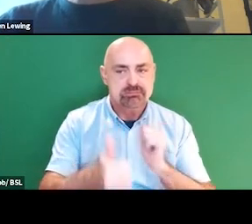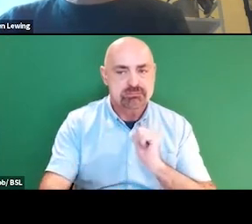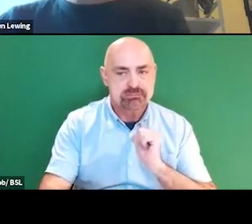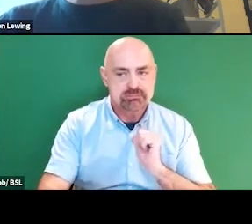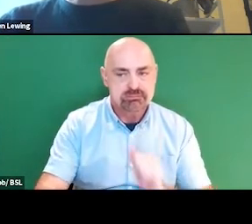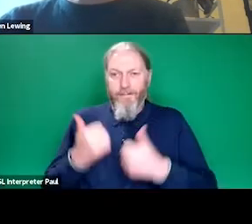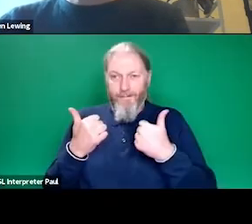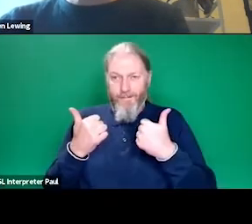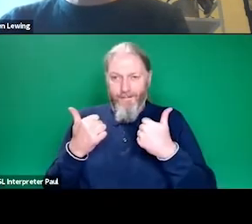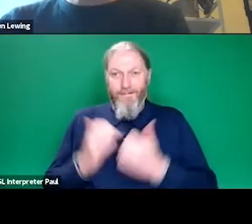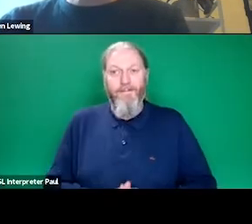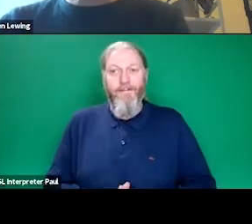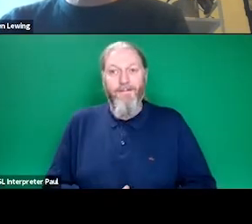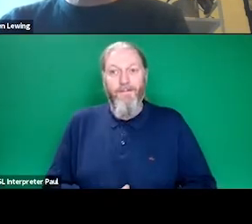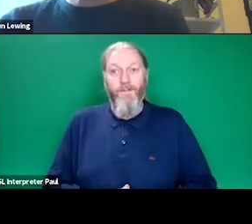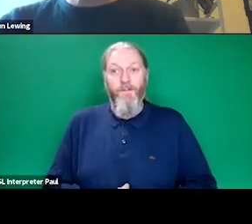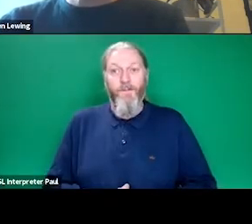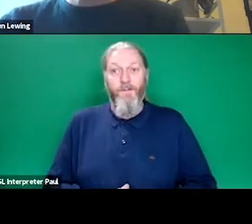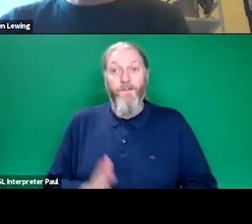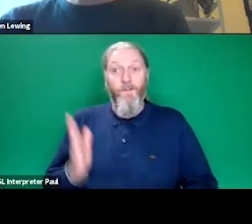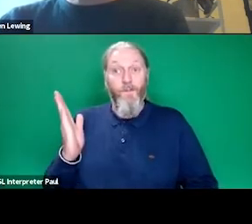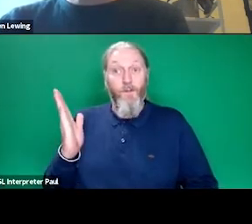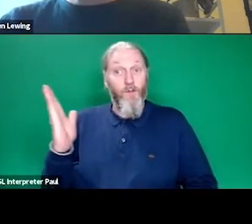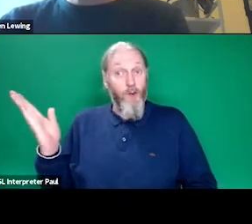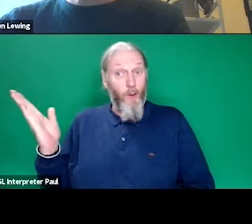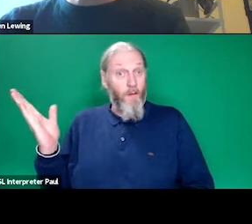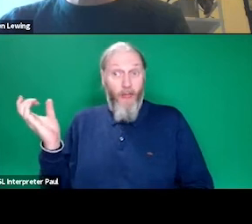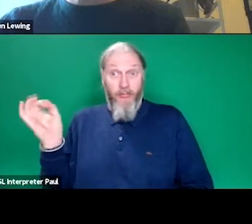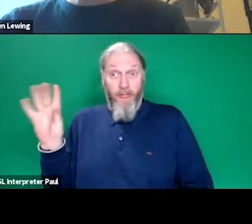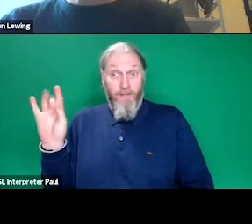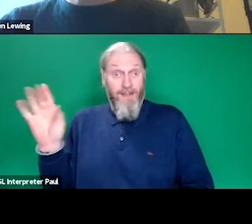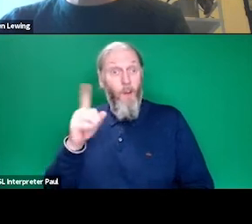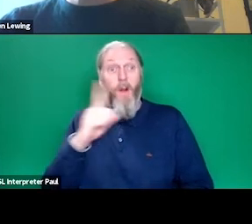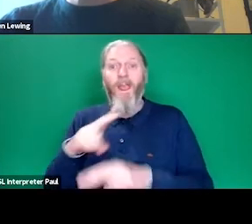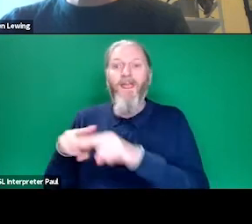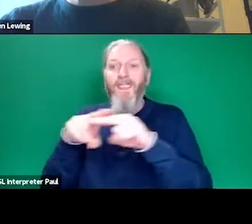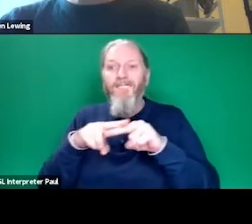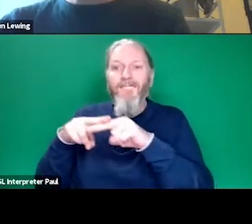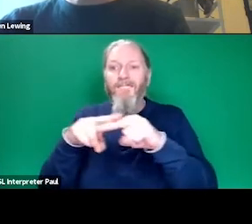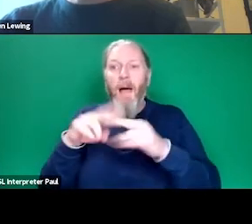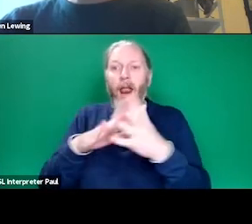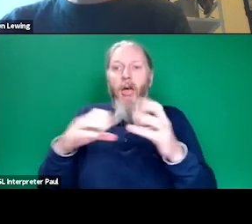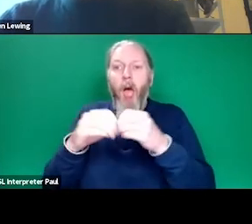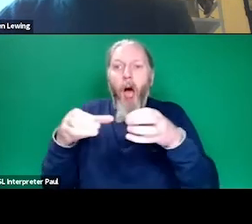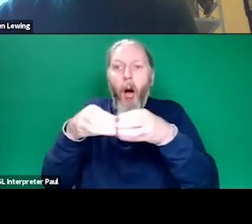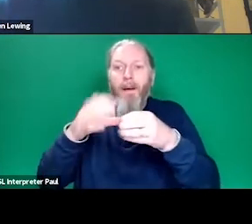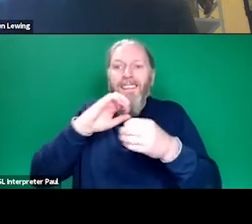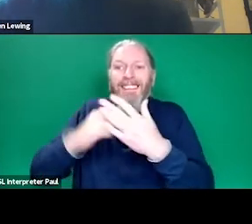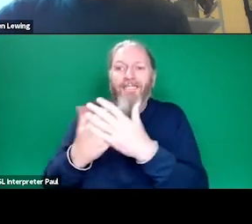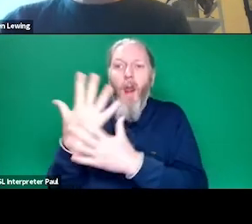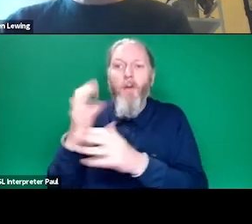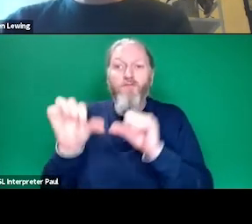So there it is, the Family Hubs development process, a process building on local knowledge, but supported